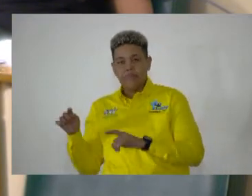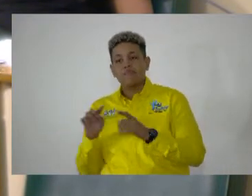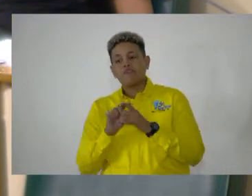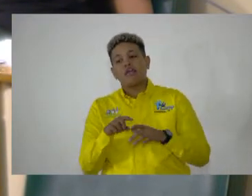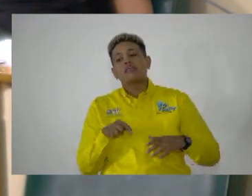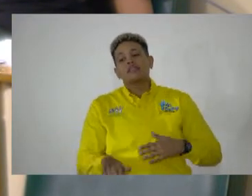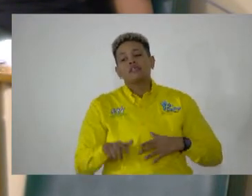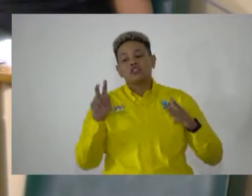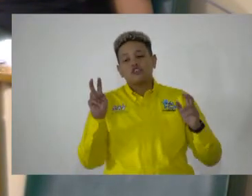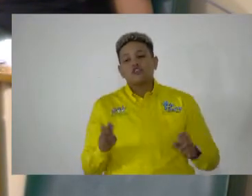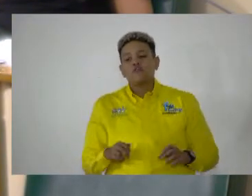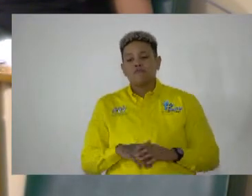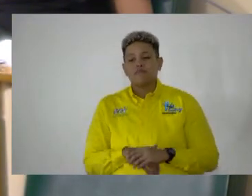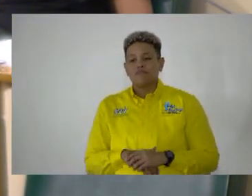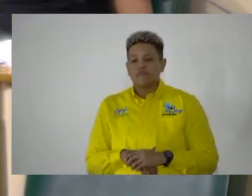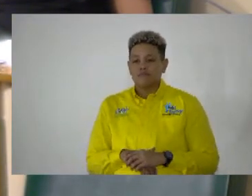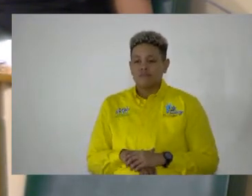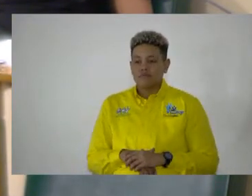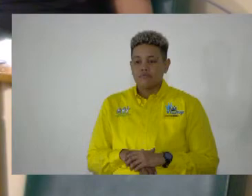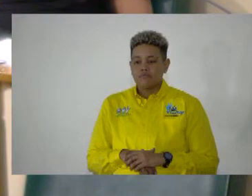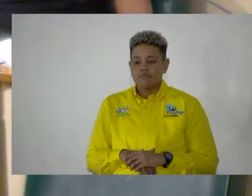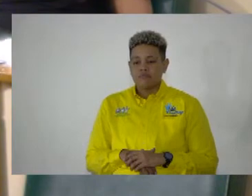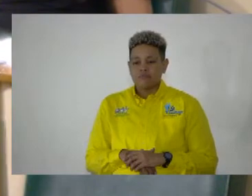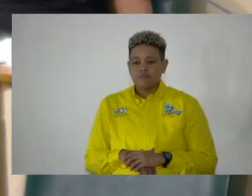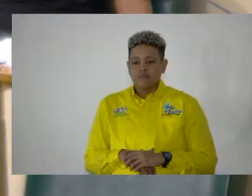these matters.